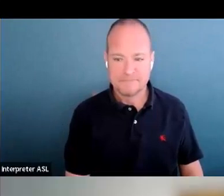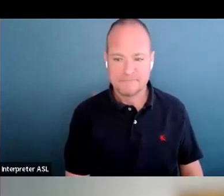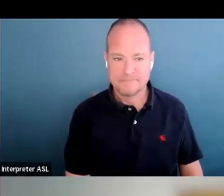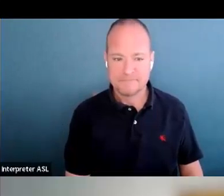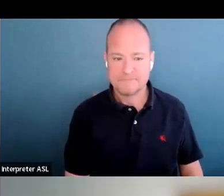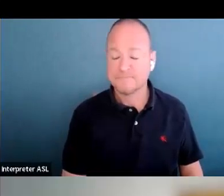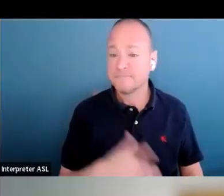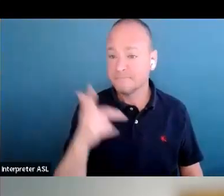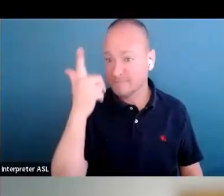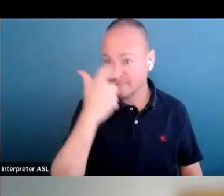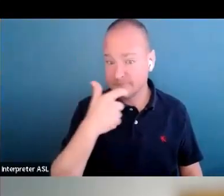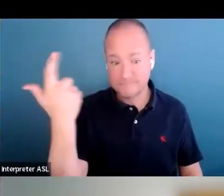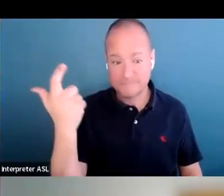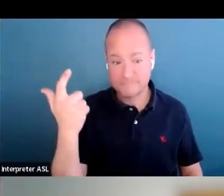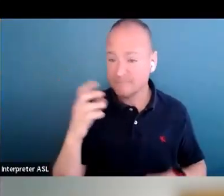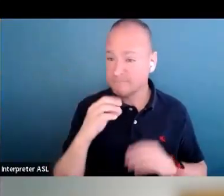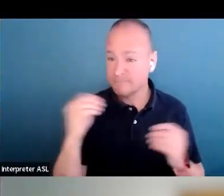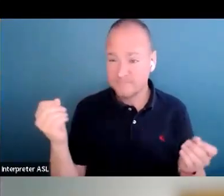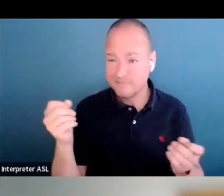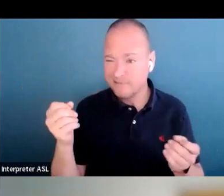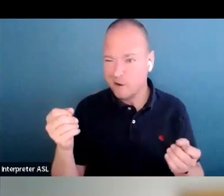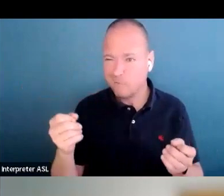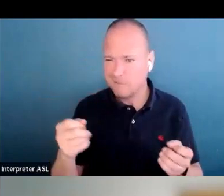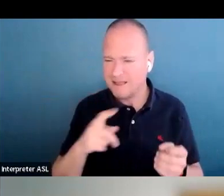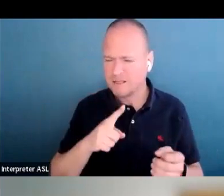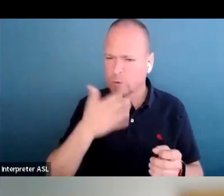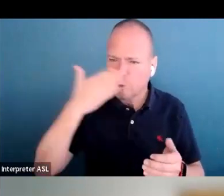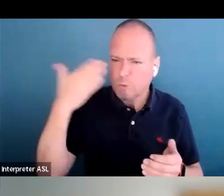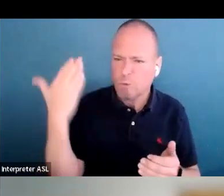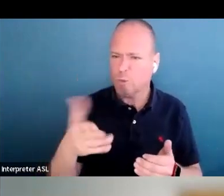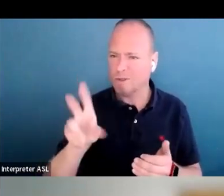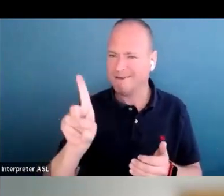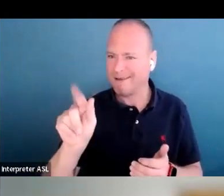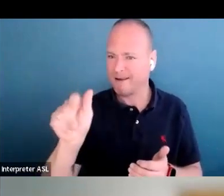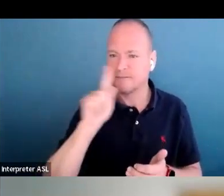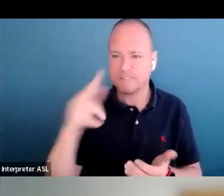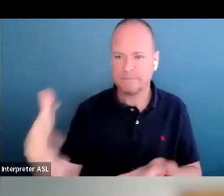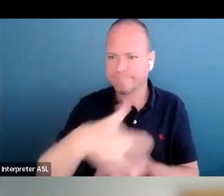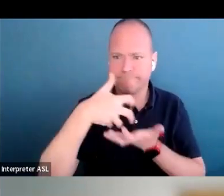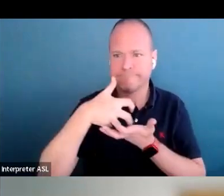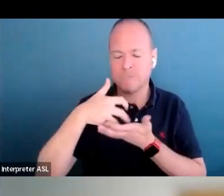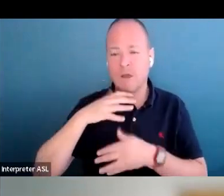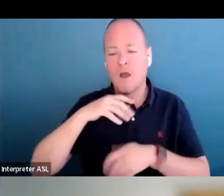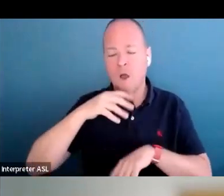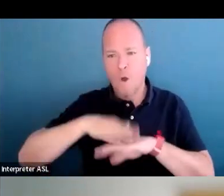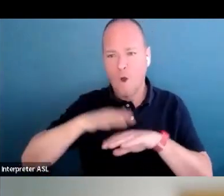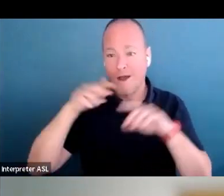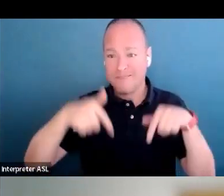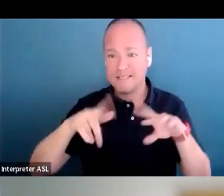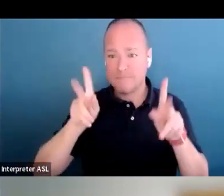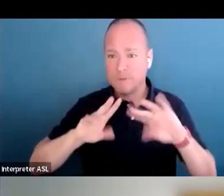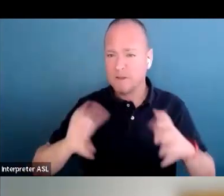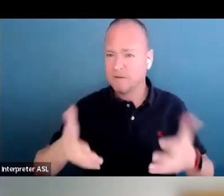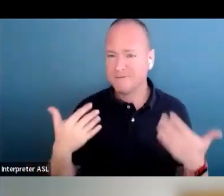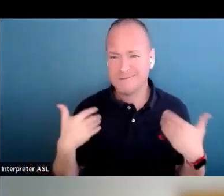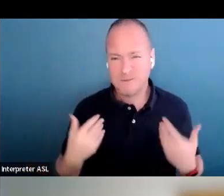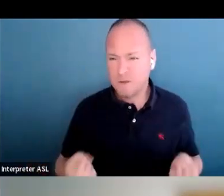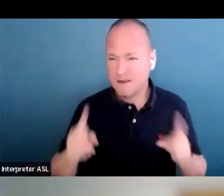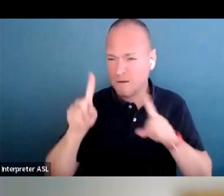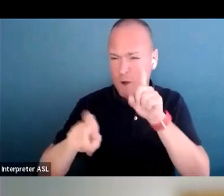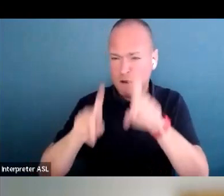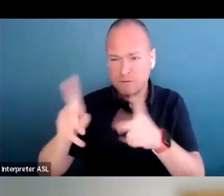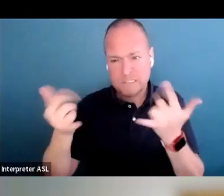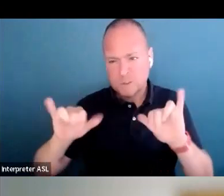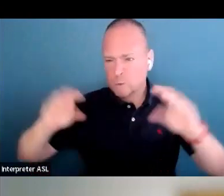Because no rich, national data has ever been gathered on our population, there are so many questions we have yet to answer.